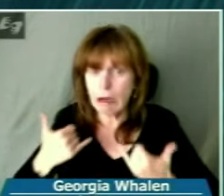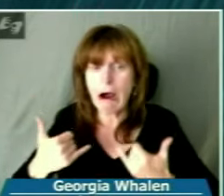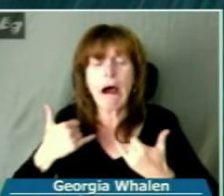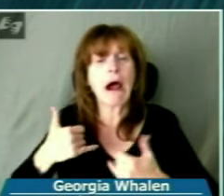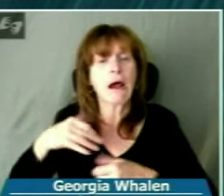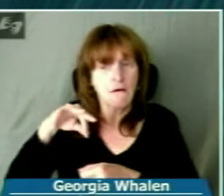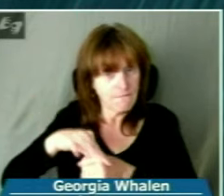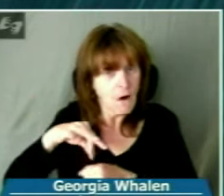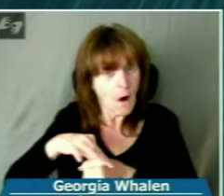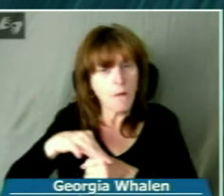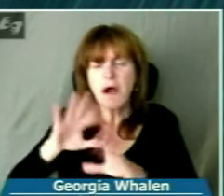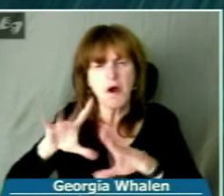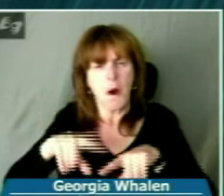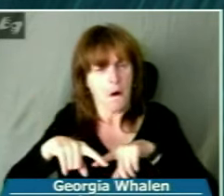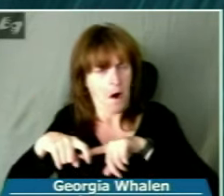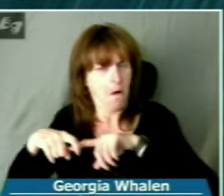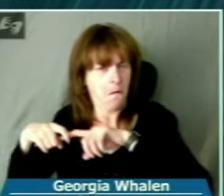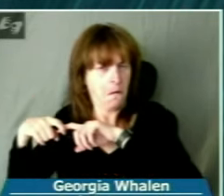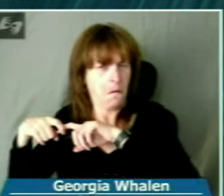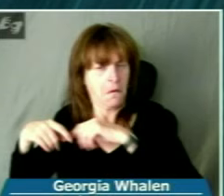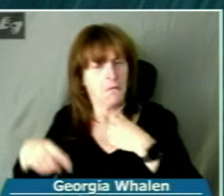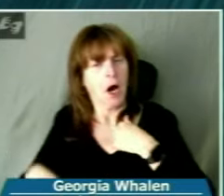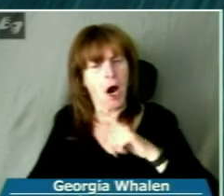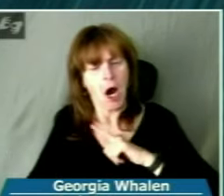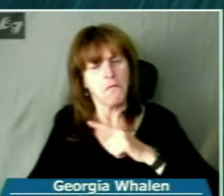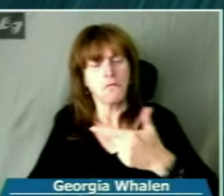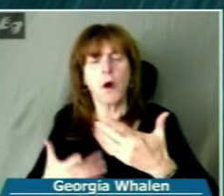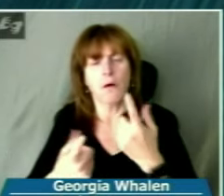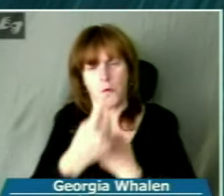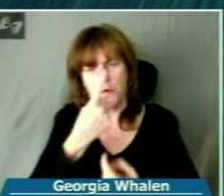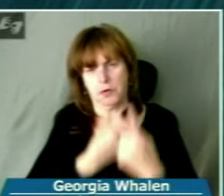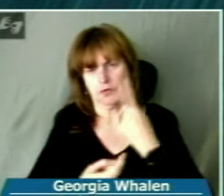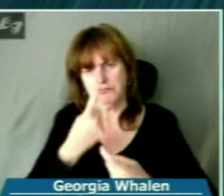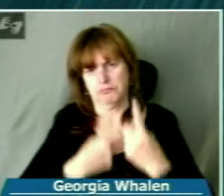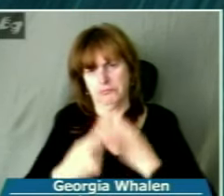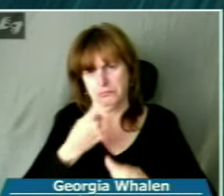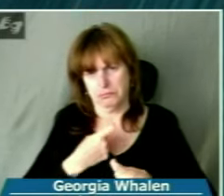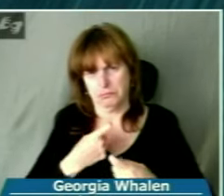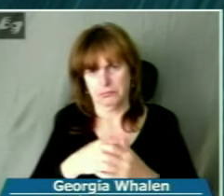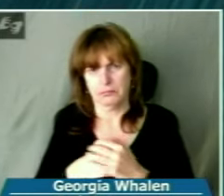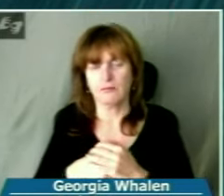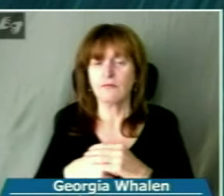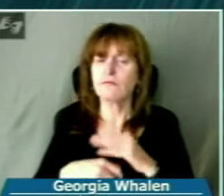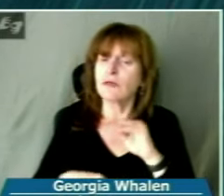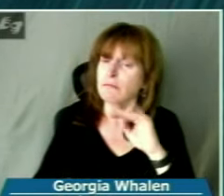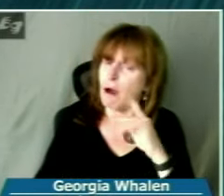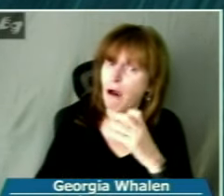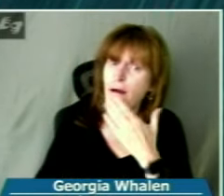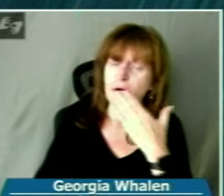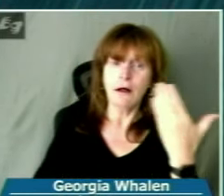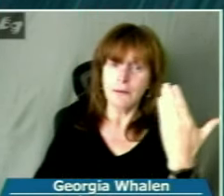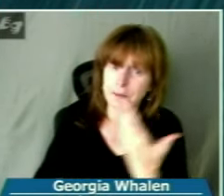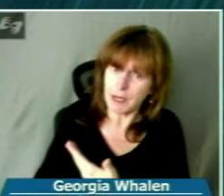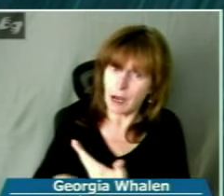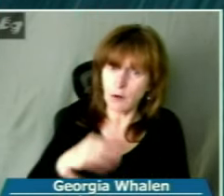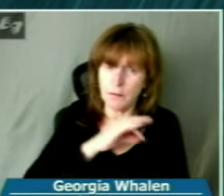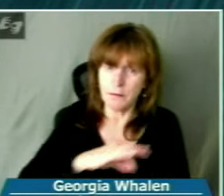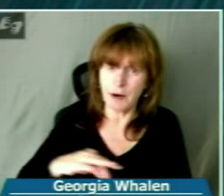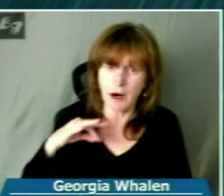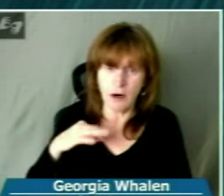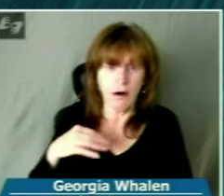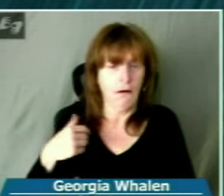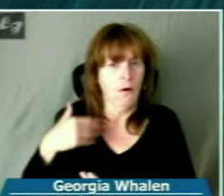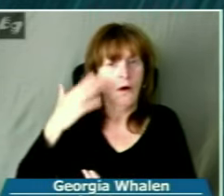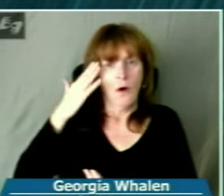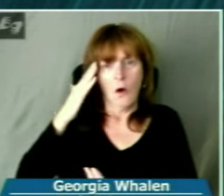leave it to you to ask any additional questions that are coming in from viewers. Well, Mr. Mayor, thank you very much. And we do appreciate, we know it's actually been a long day